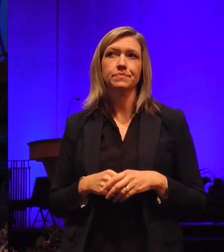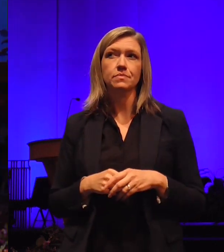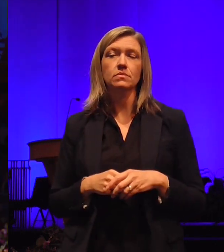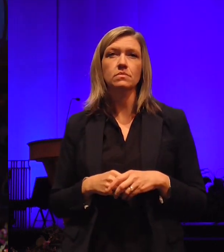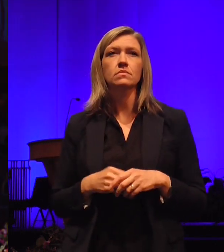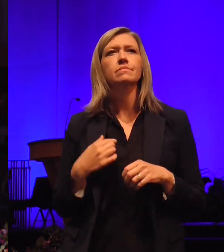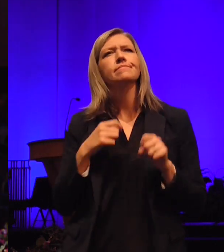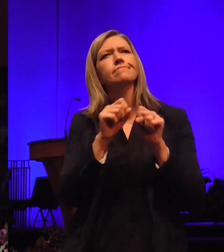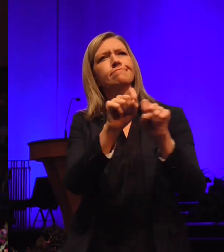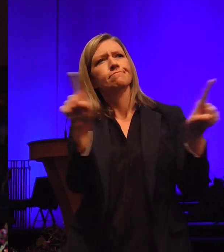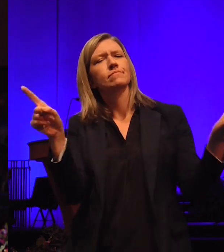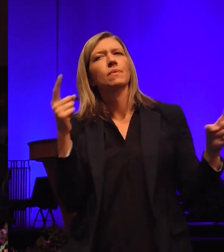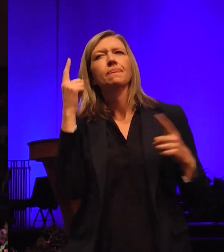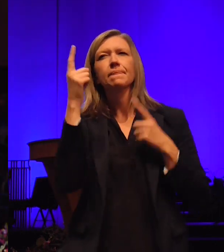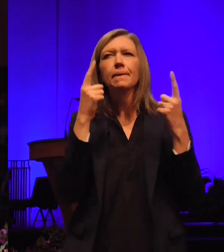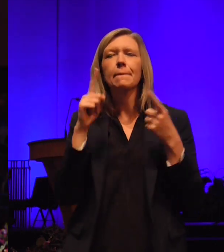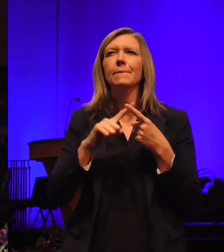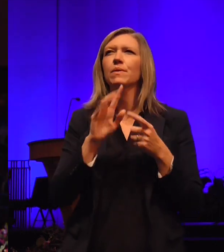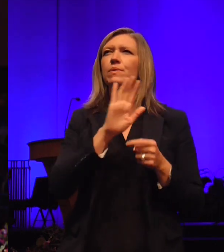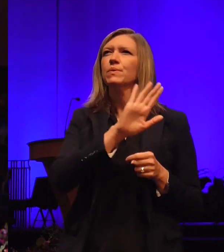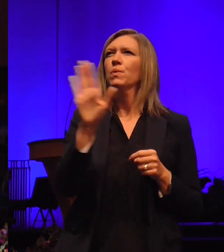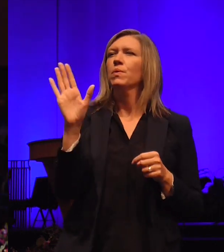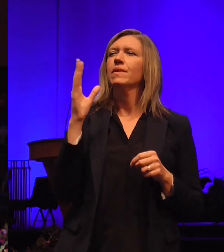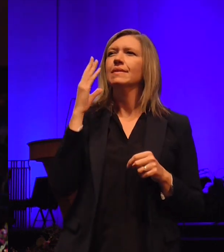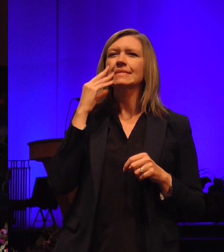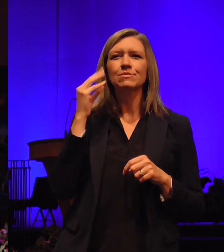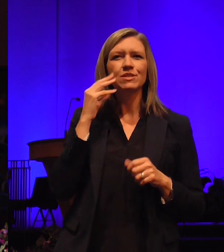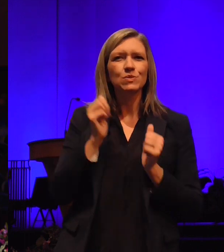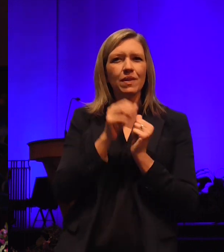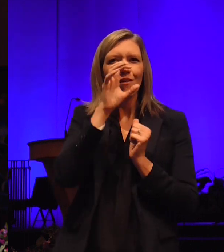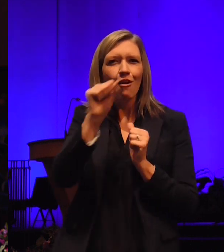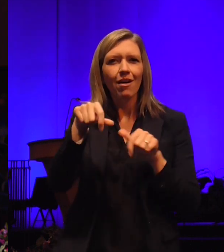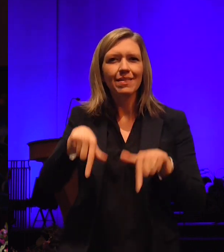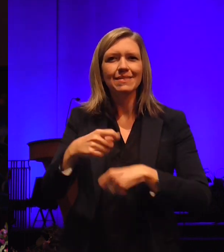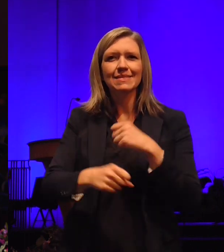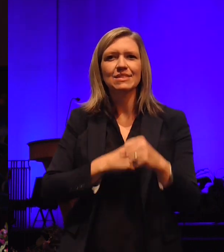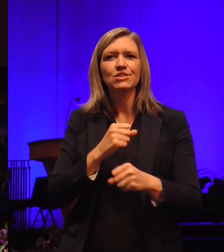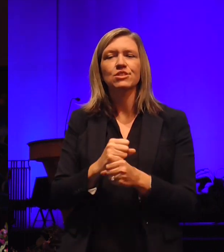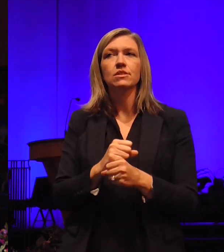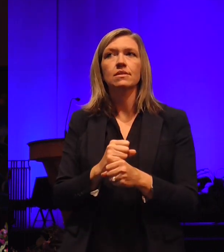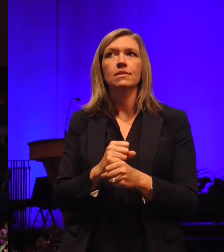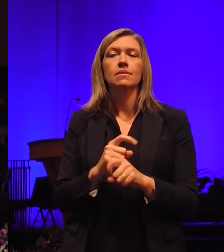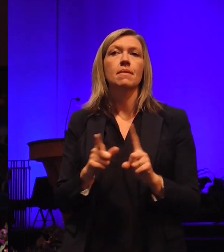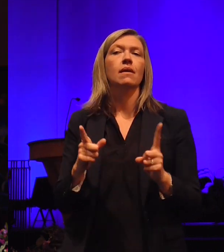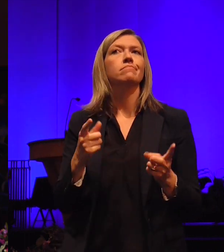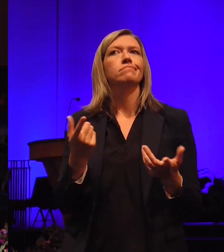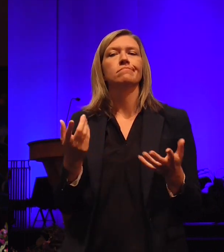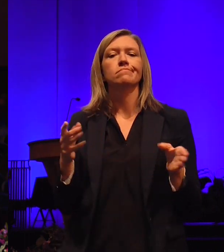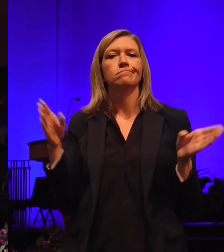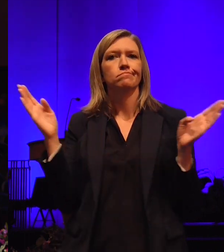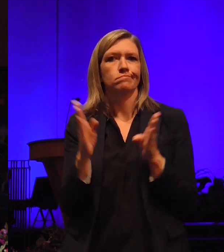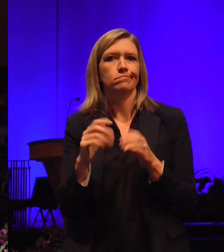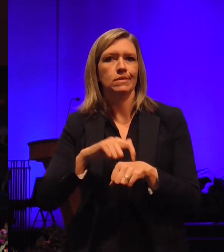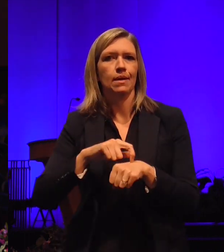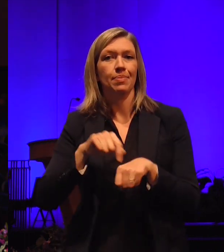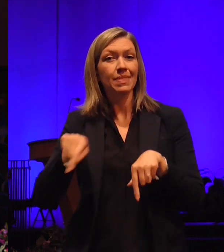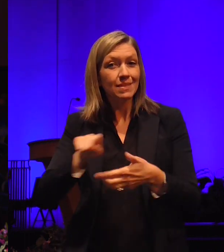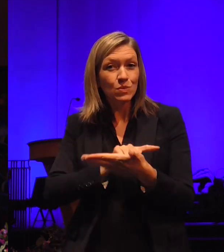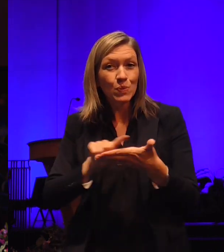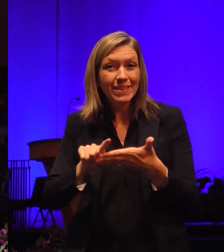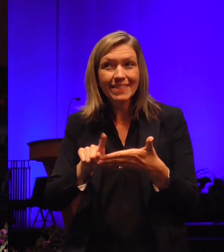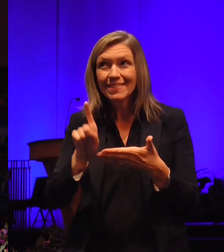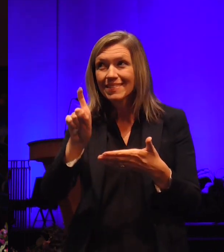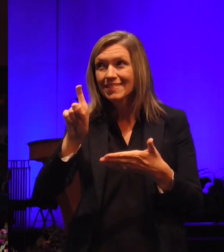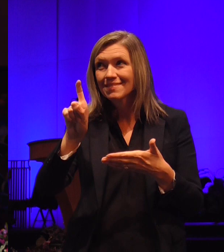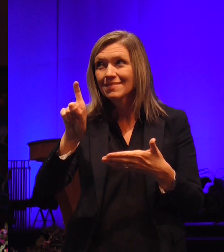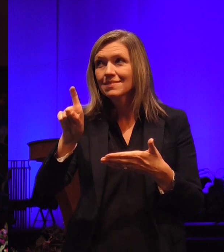I asked you to think about your awe experiences this year, but what about just this week? Your experiences of awe